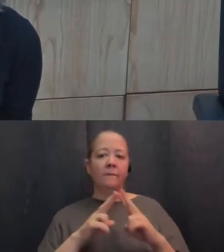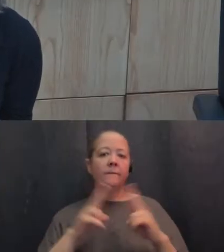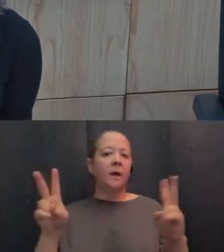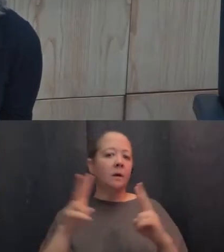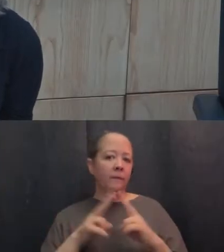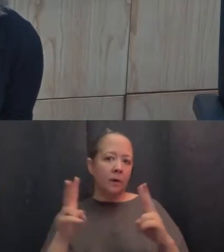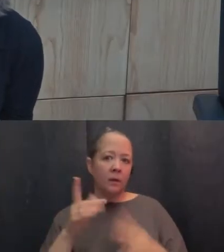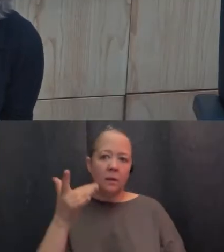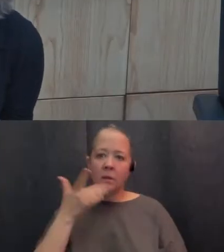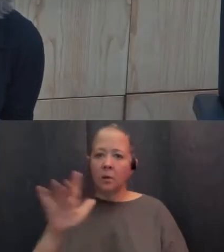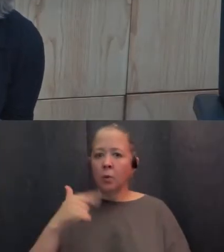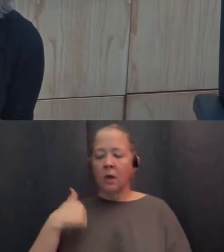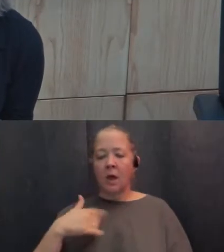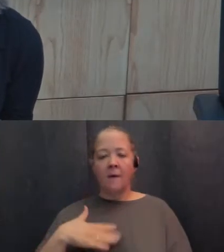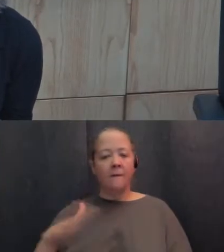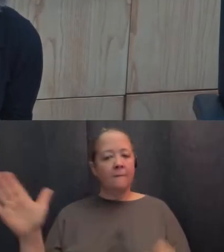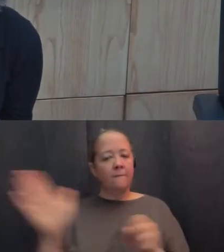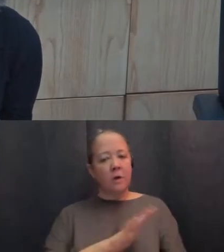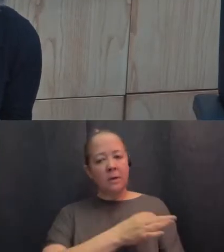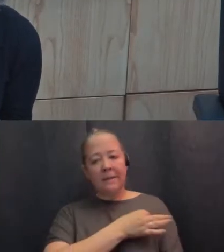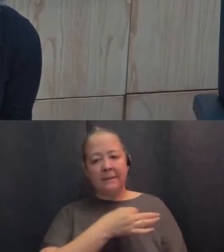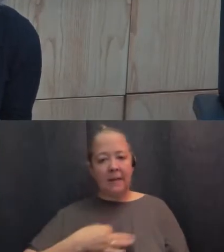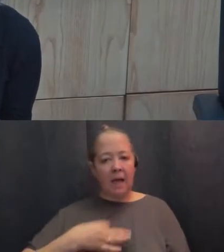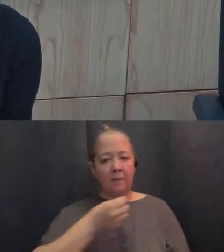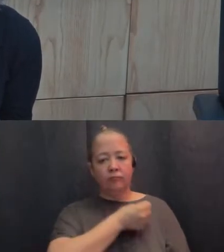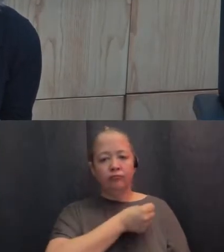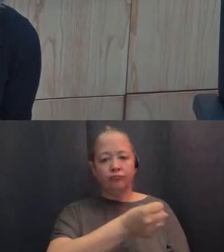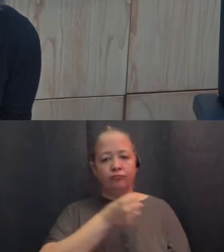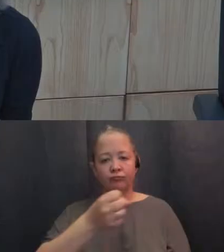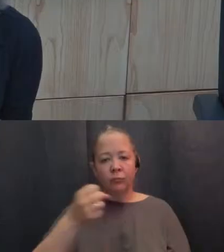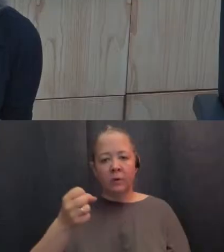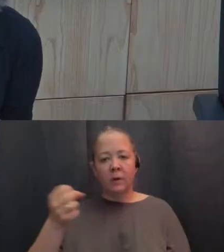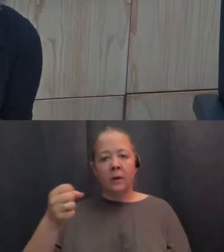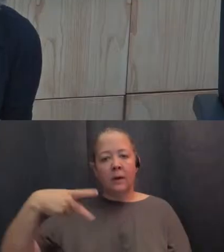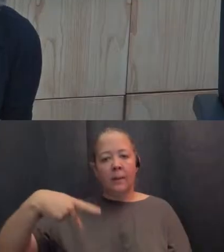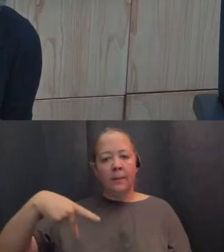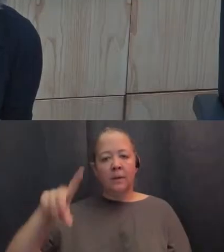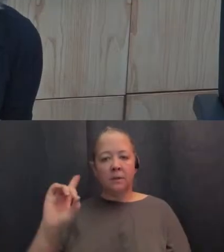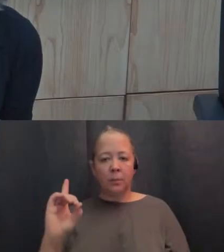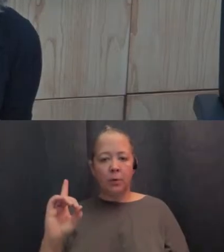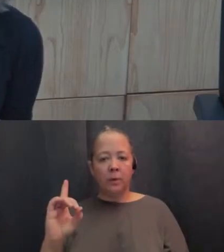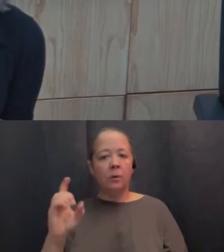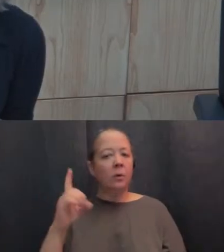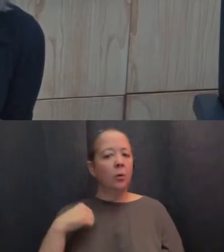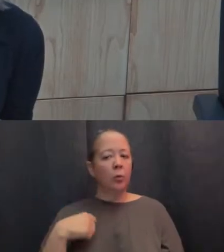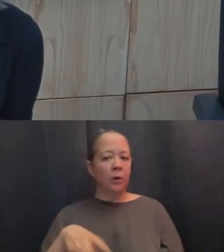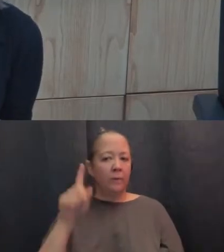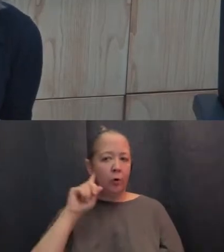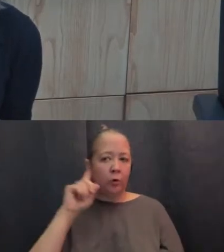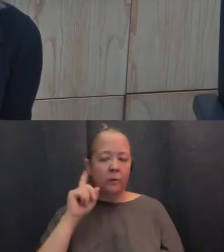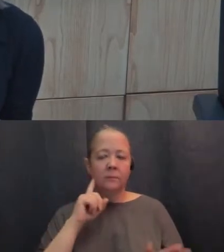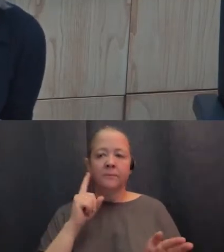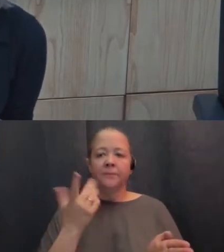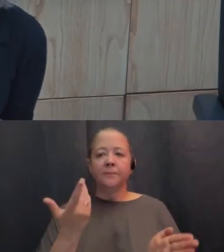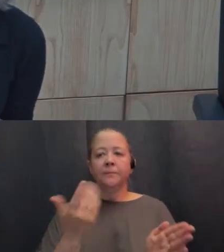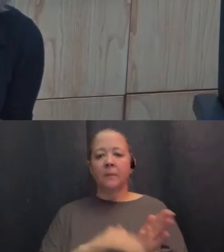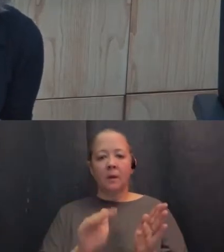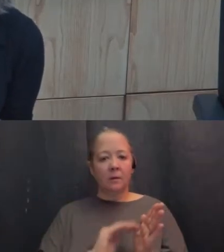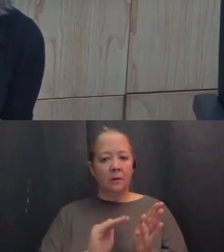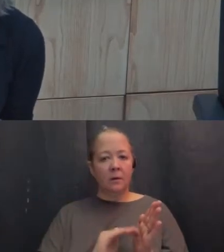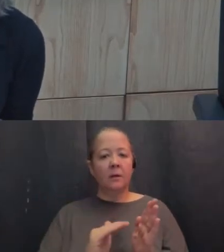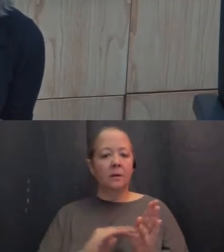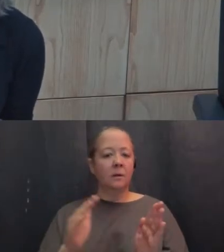fully staffed police department, which is something that we have heard and heard so much over the past few years was